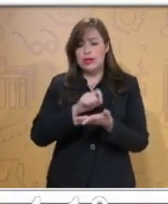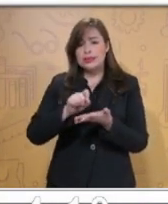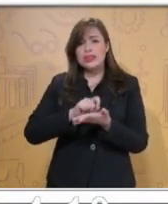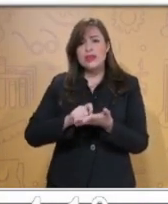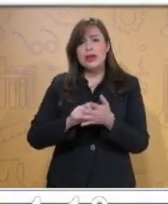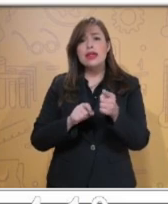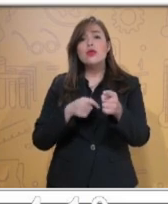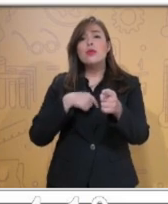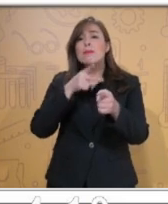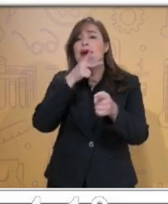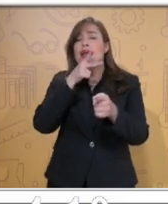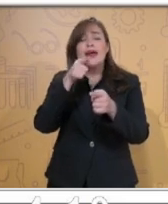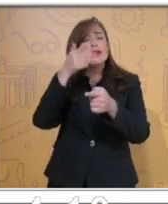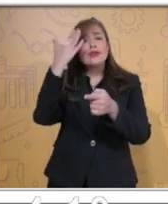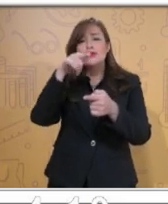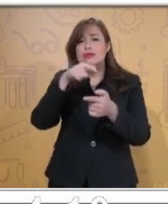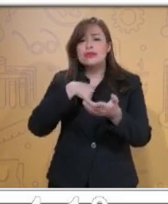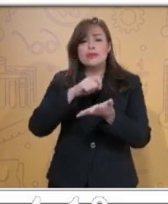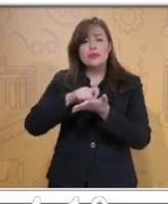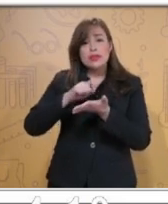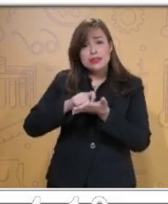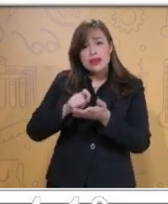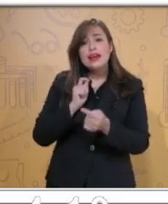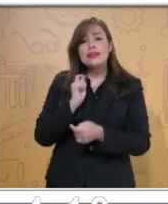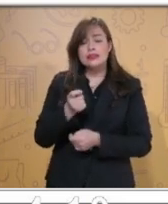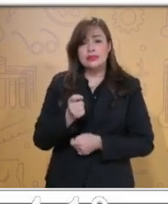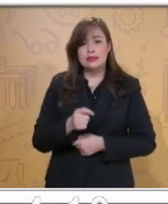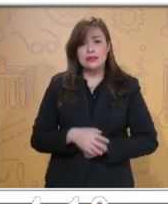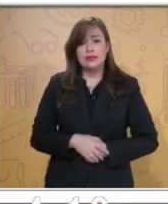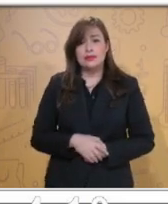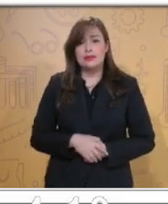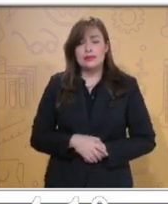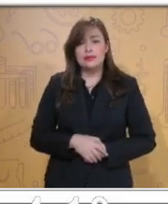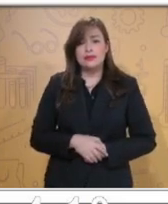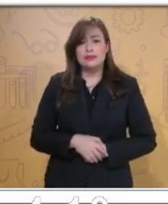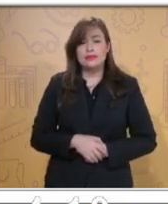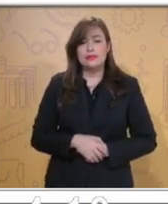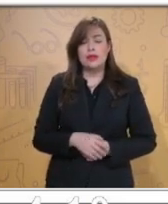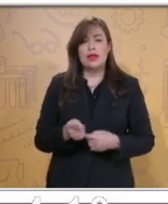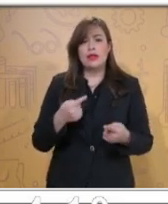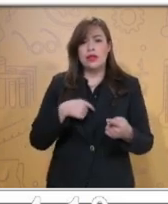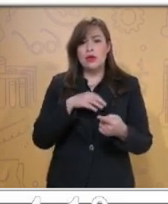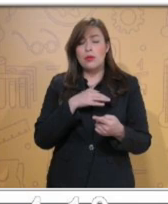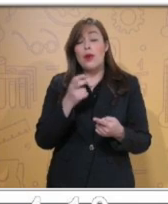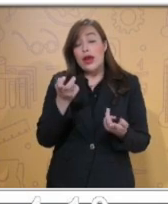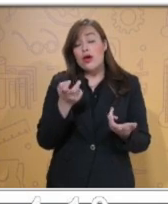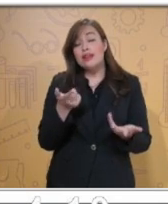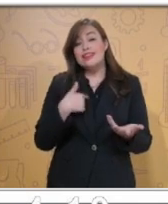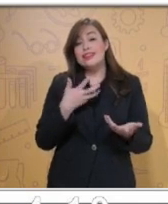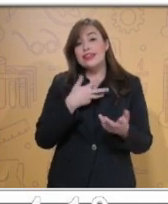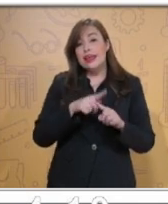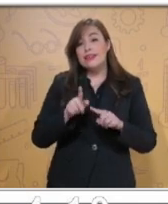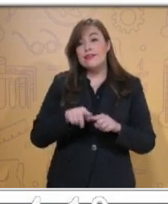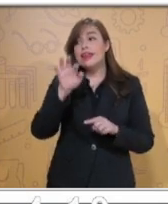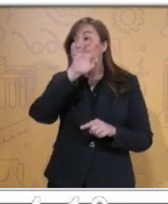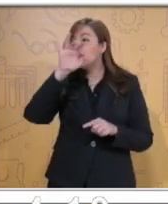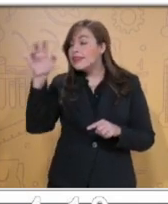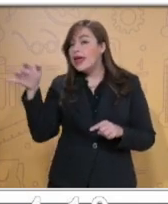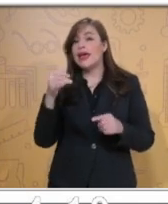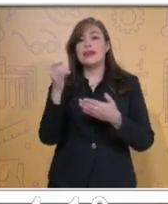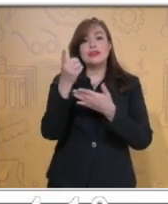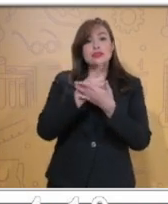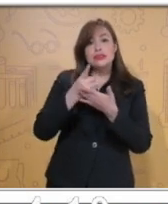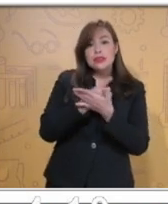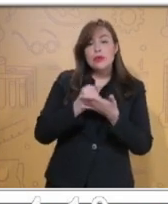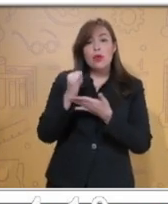is? Well, we can say that it is a series of drawings or images that usually have text and can be used